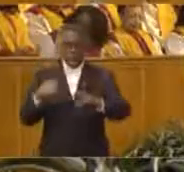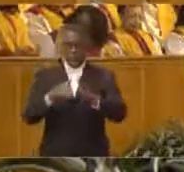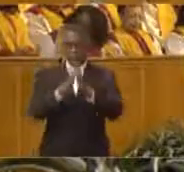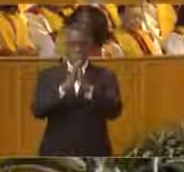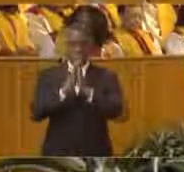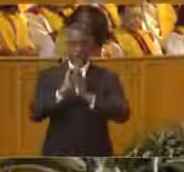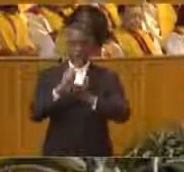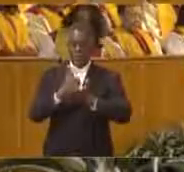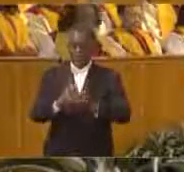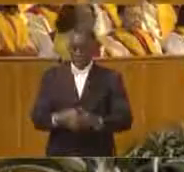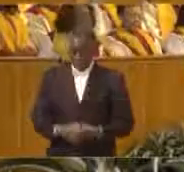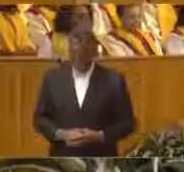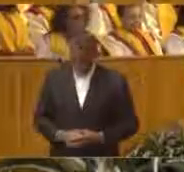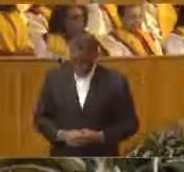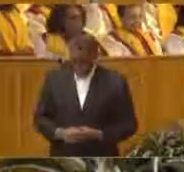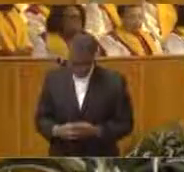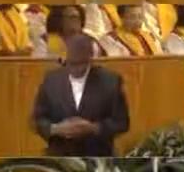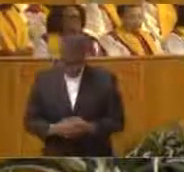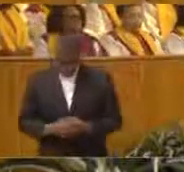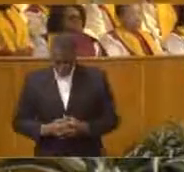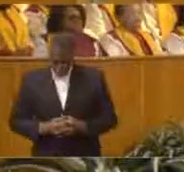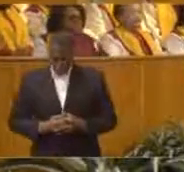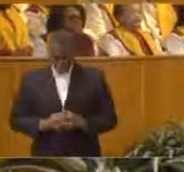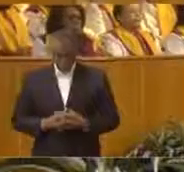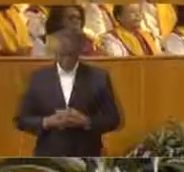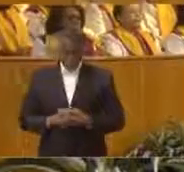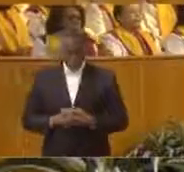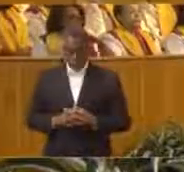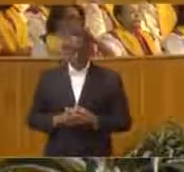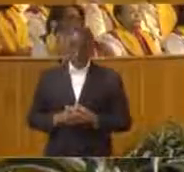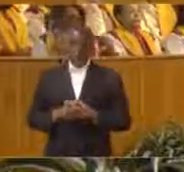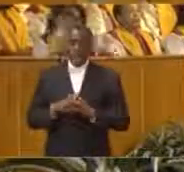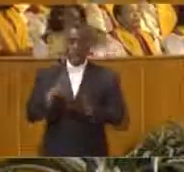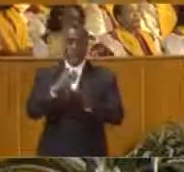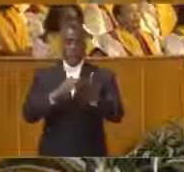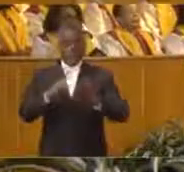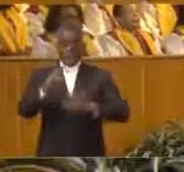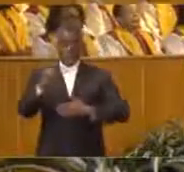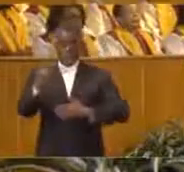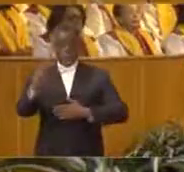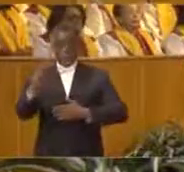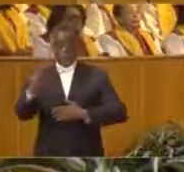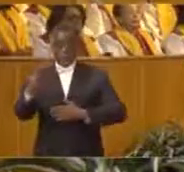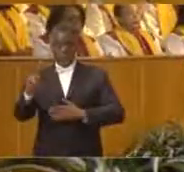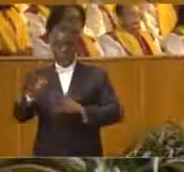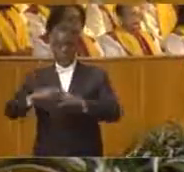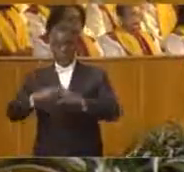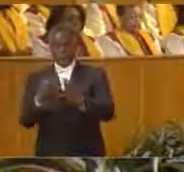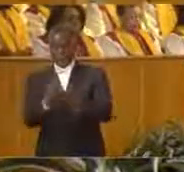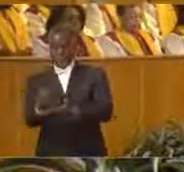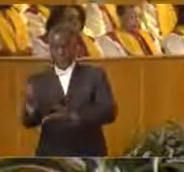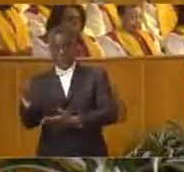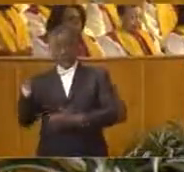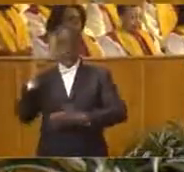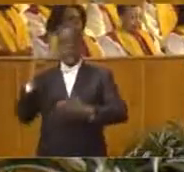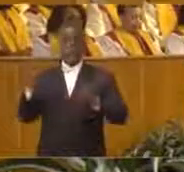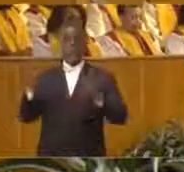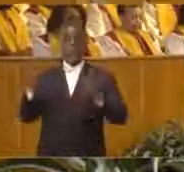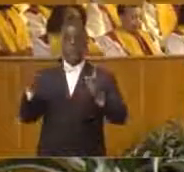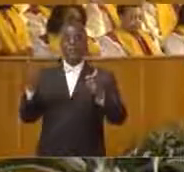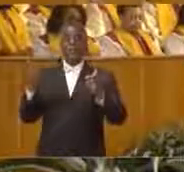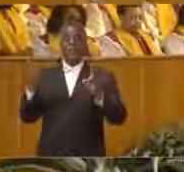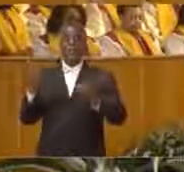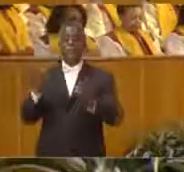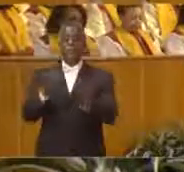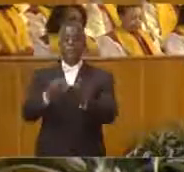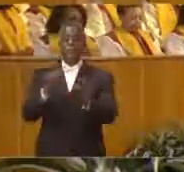pray. Amen. I want to get into part two of the series we started on last week, titled Money